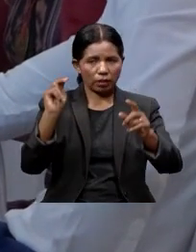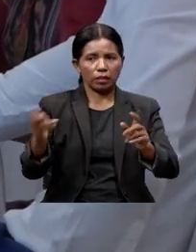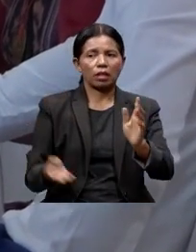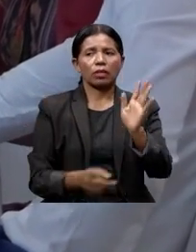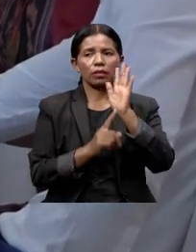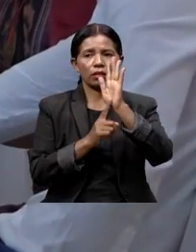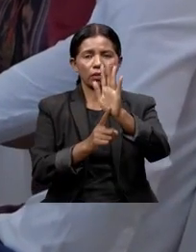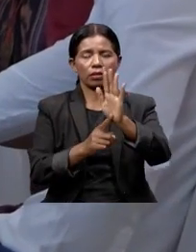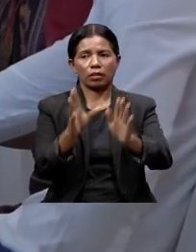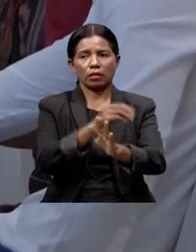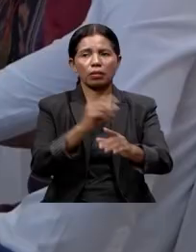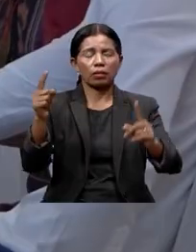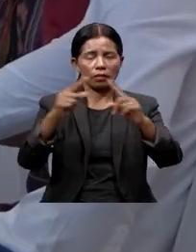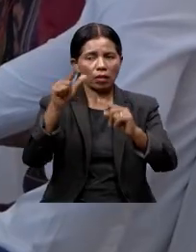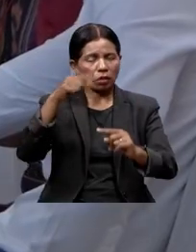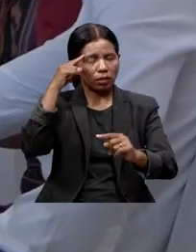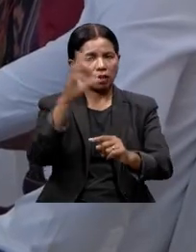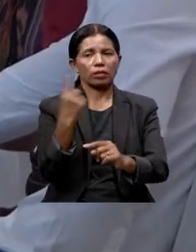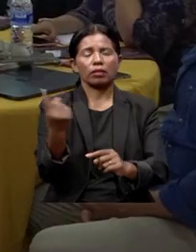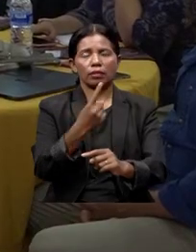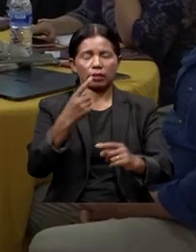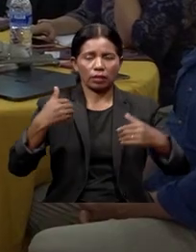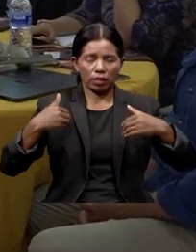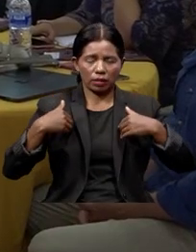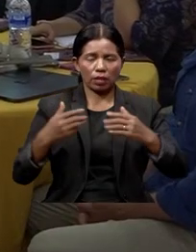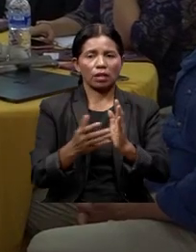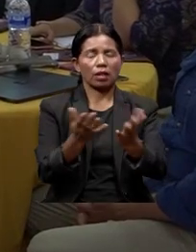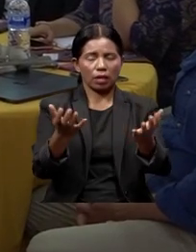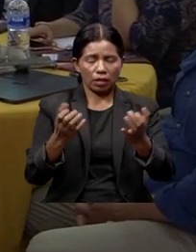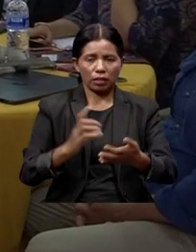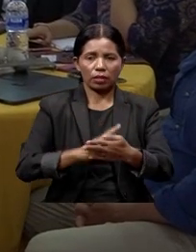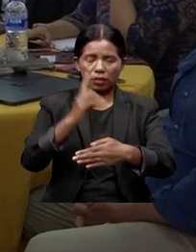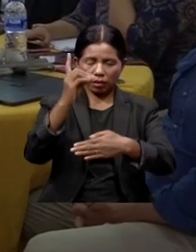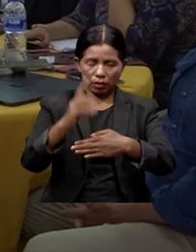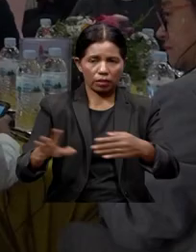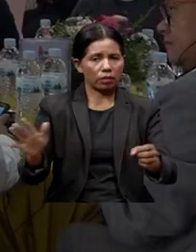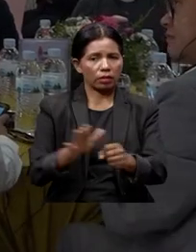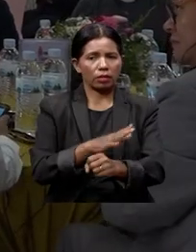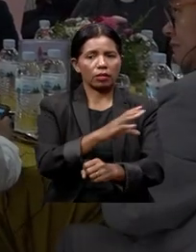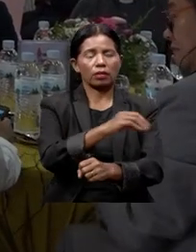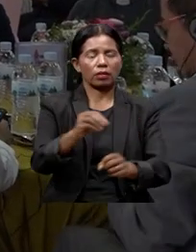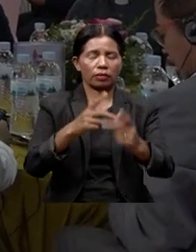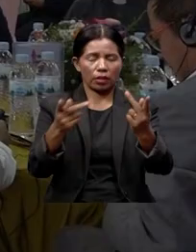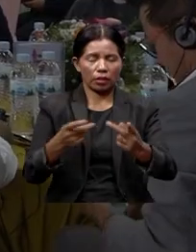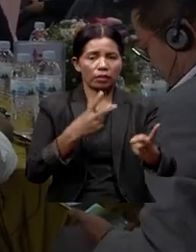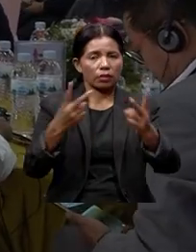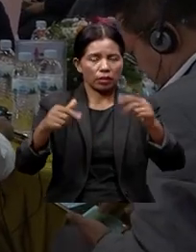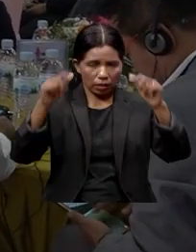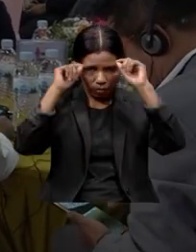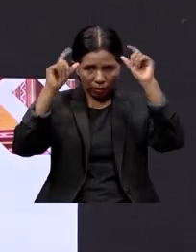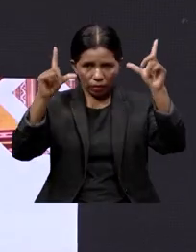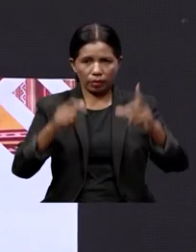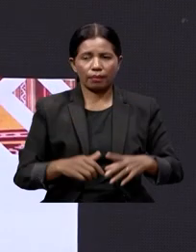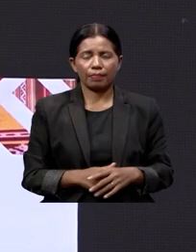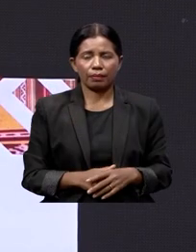a nessa reflexão para o governo, atuando a fatem e a comitimento onde desenvolve sustentabilidade do setor turismo Timor-Leste.